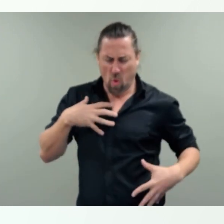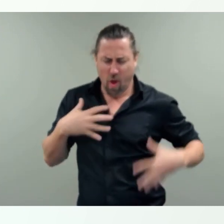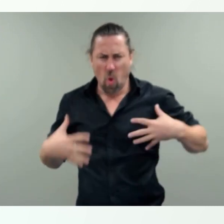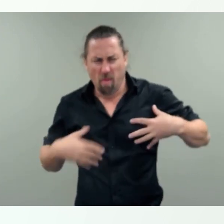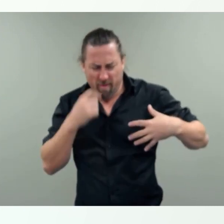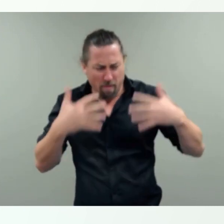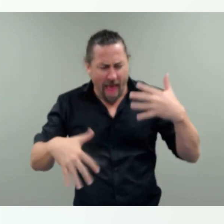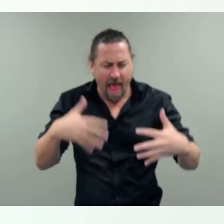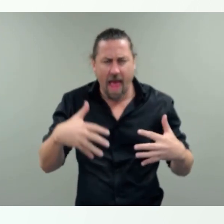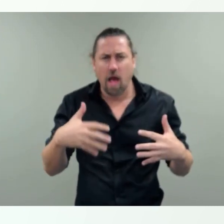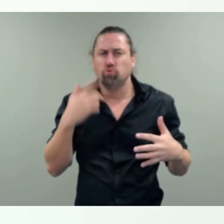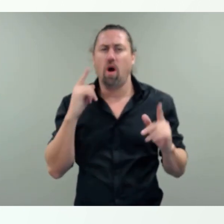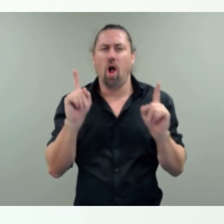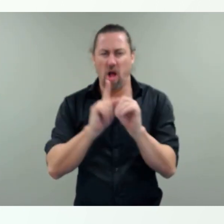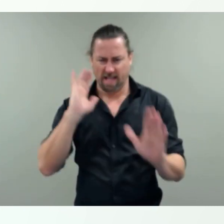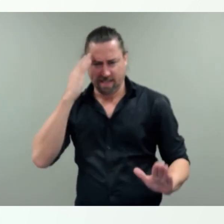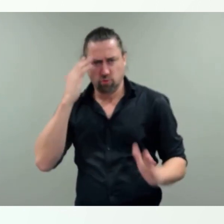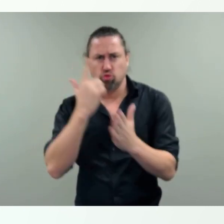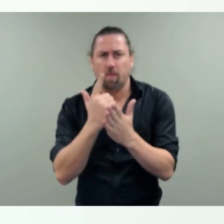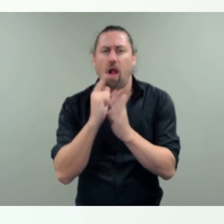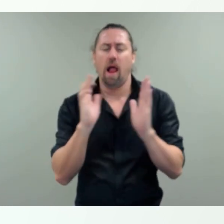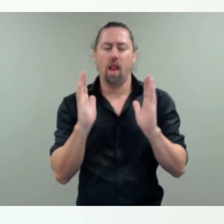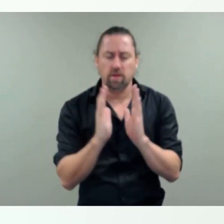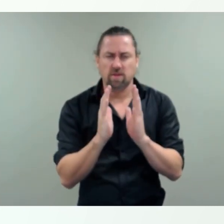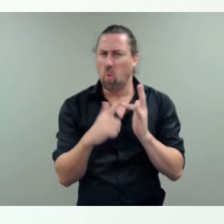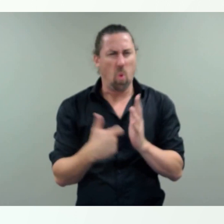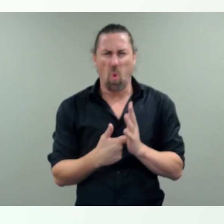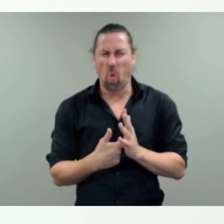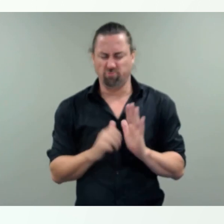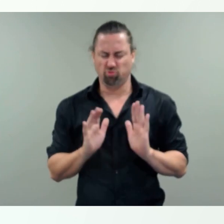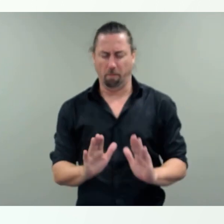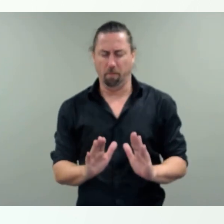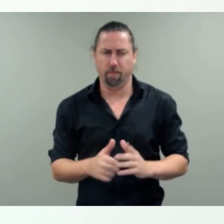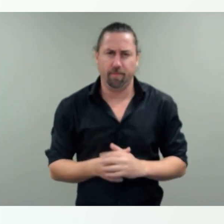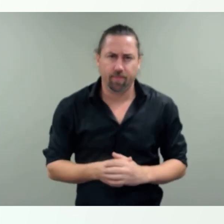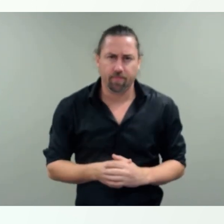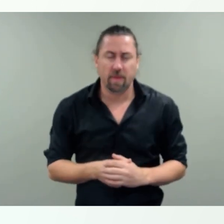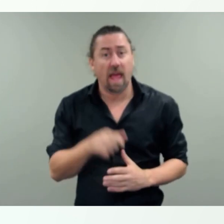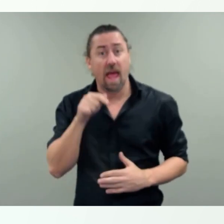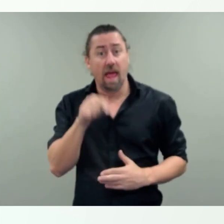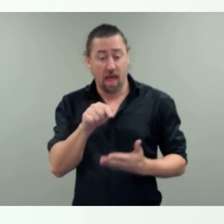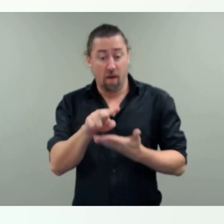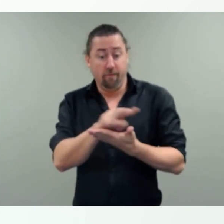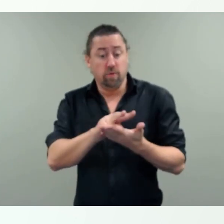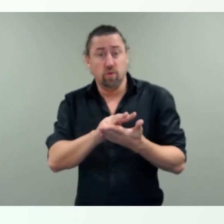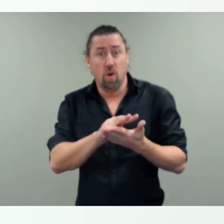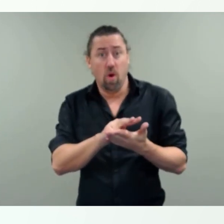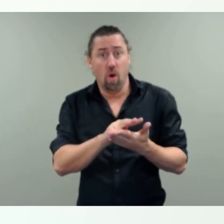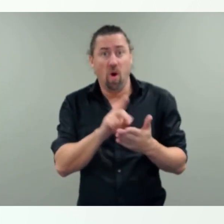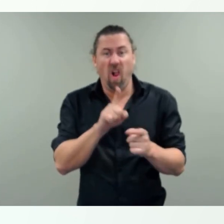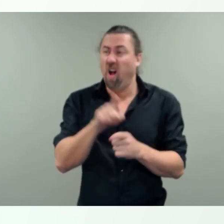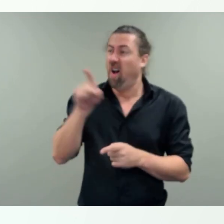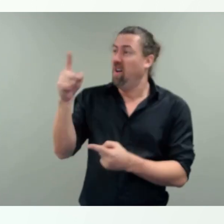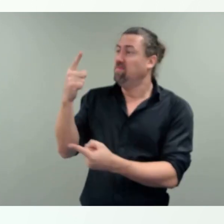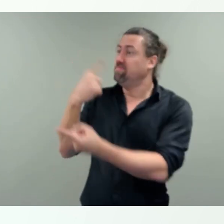feel discomfort or pain when performing an exercise, try to reduce the intensity or cease the exercise. These